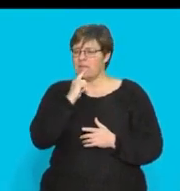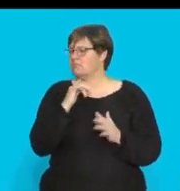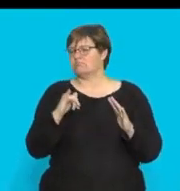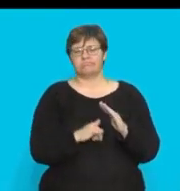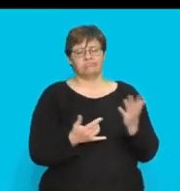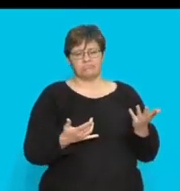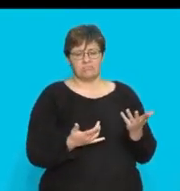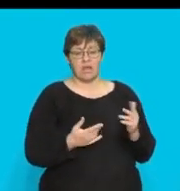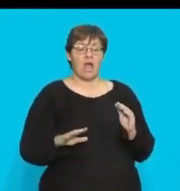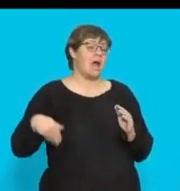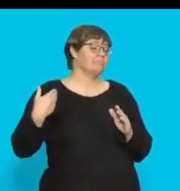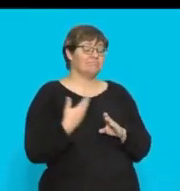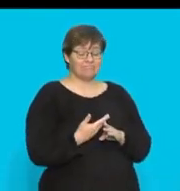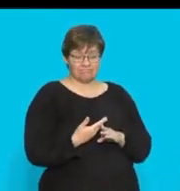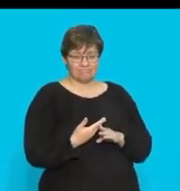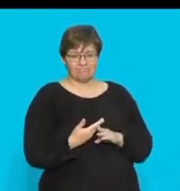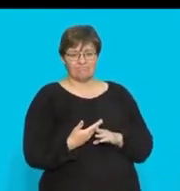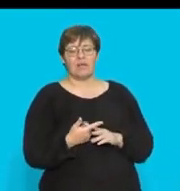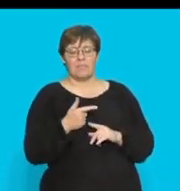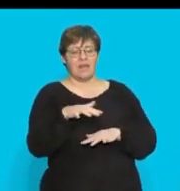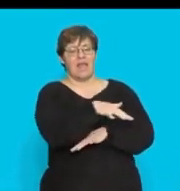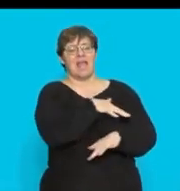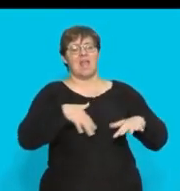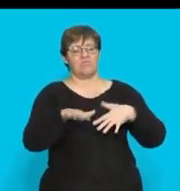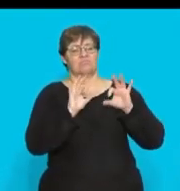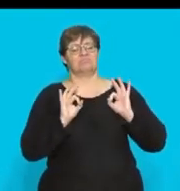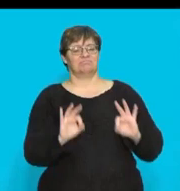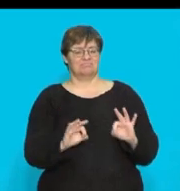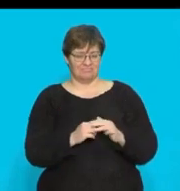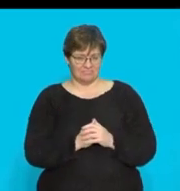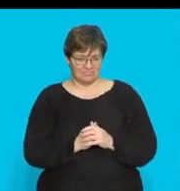there until conditions,